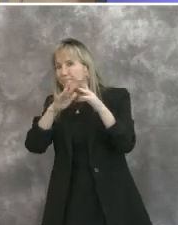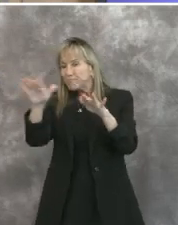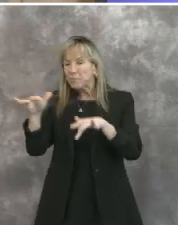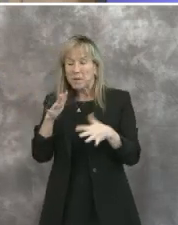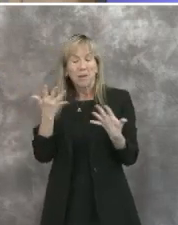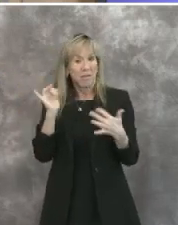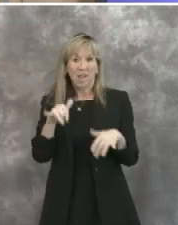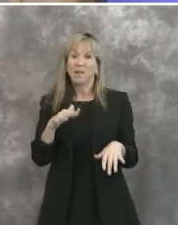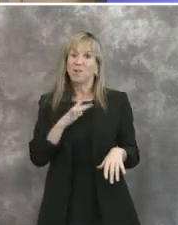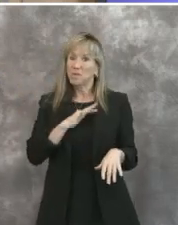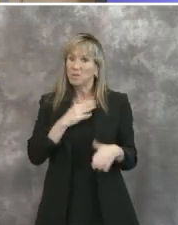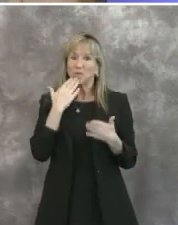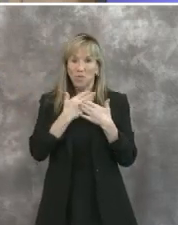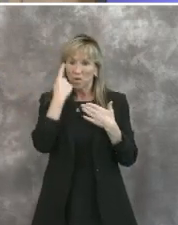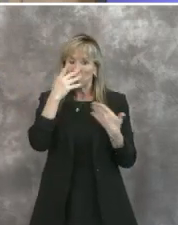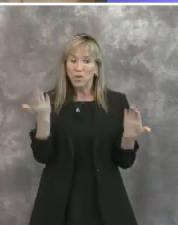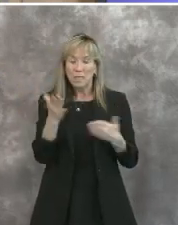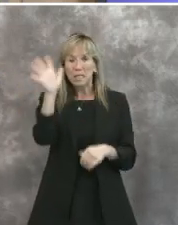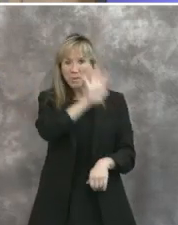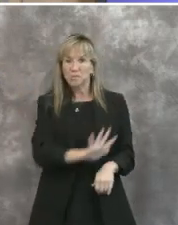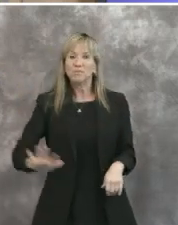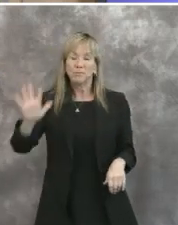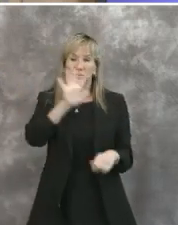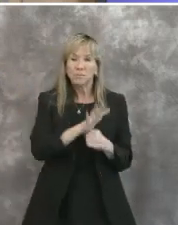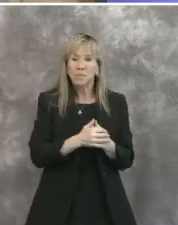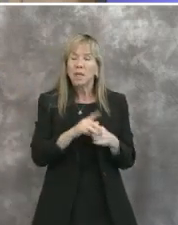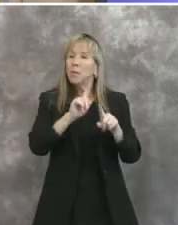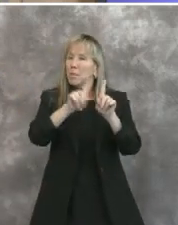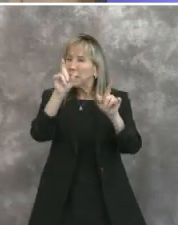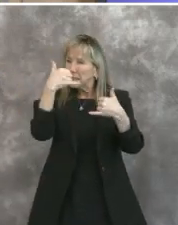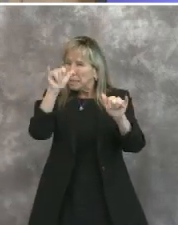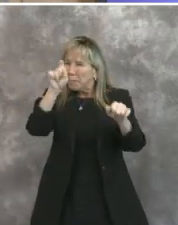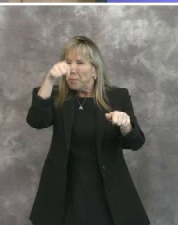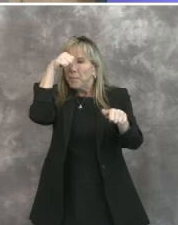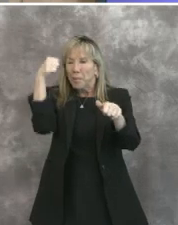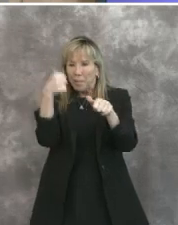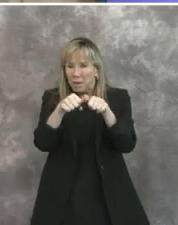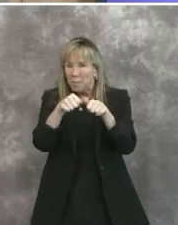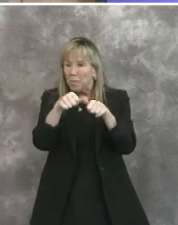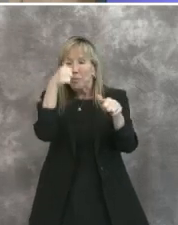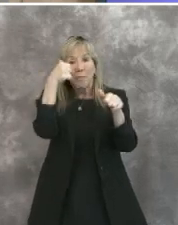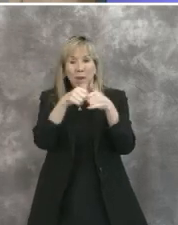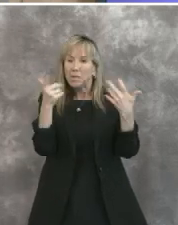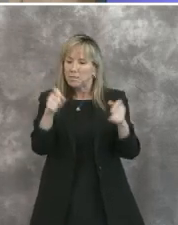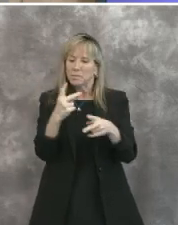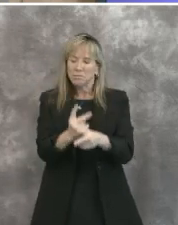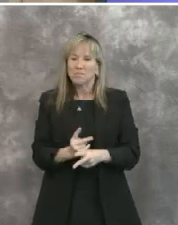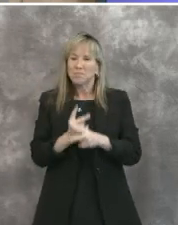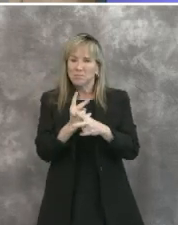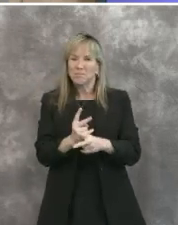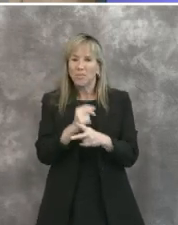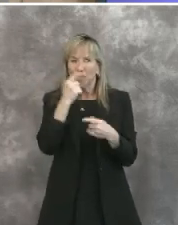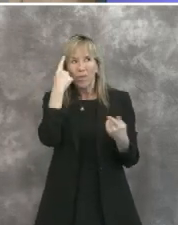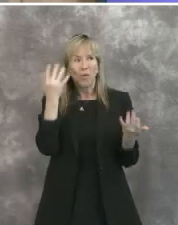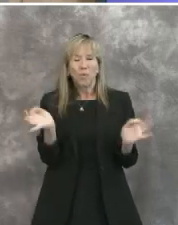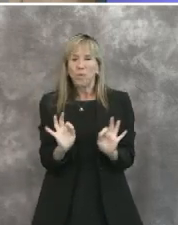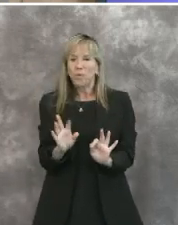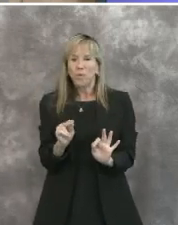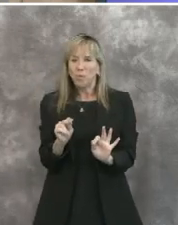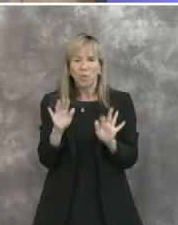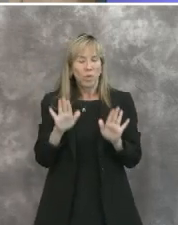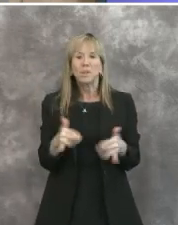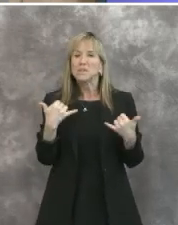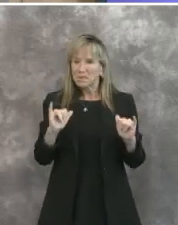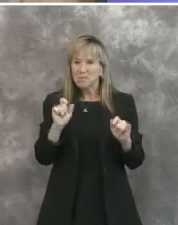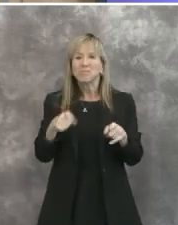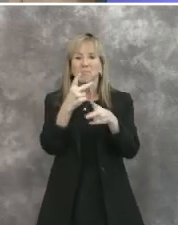step forward for our region, but it is one we have to be mindful that we have to be very cautious, that we still have to exercise